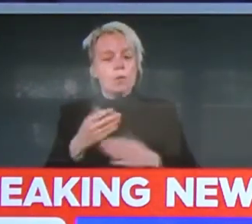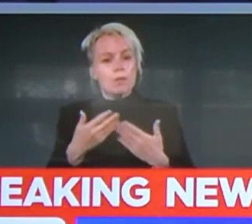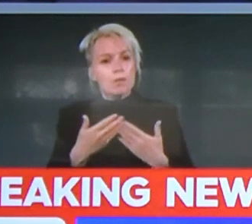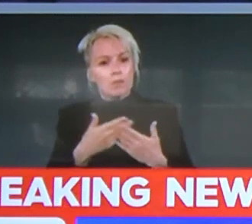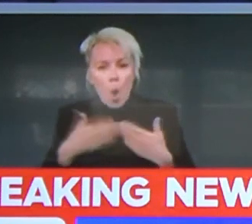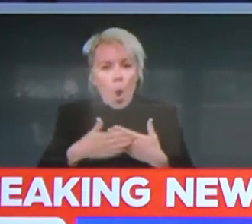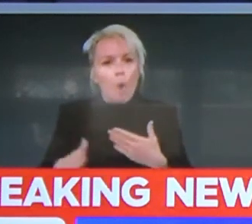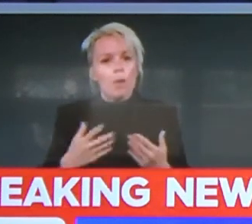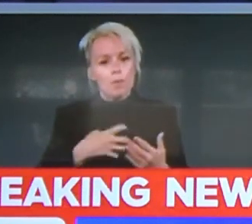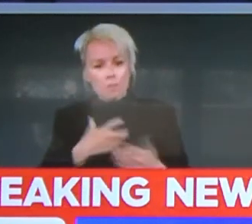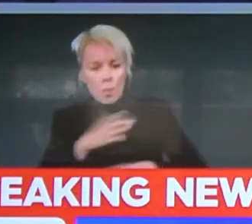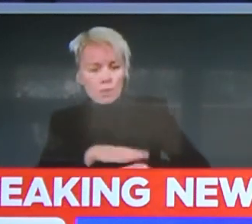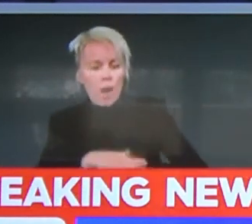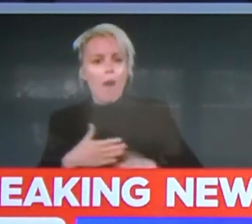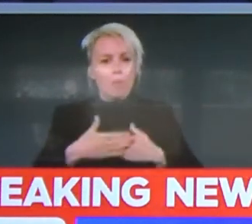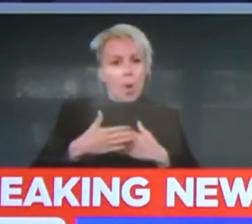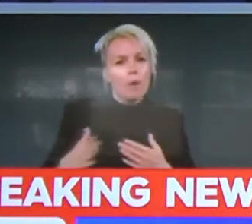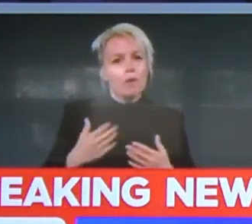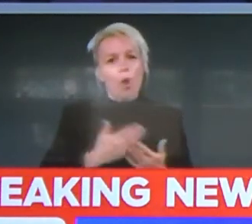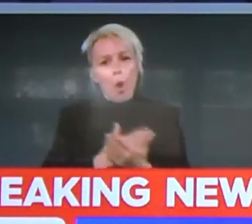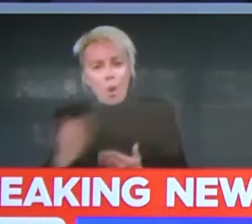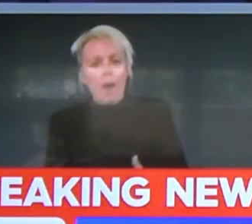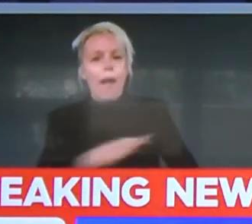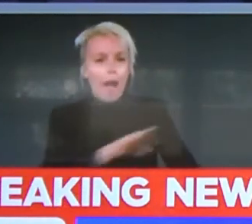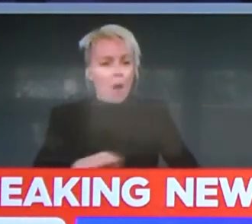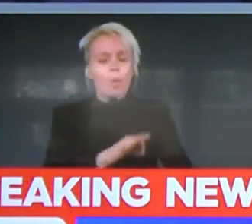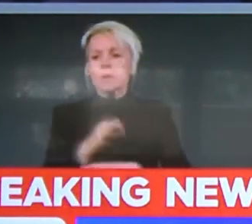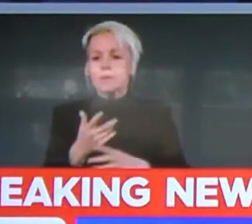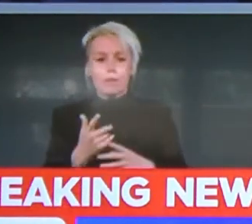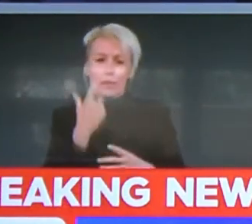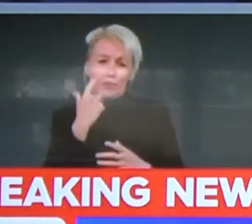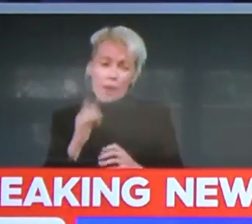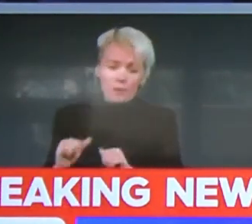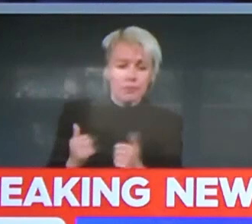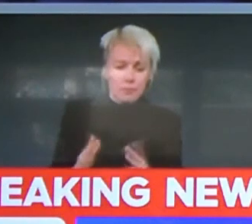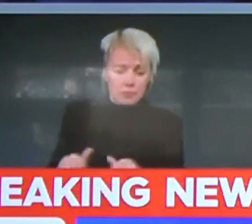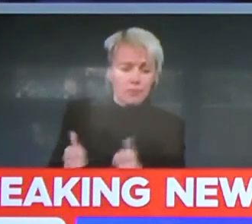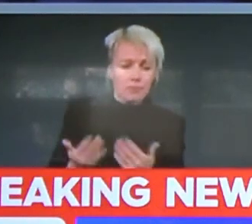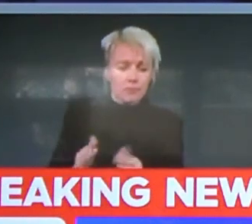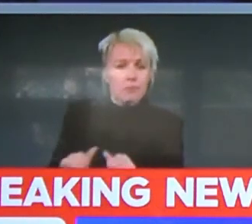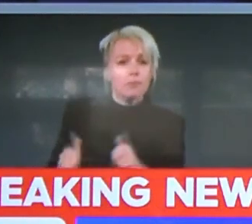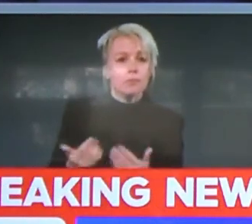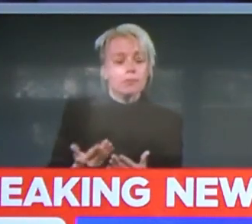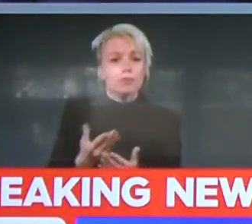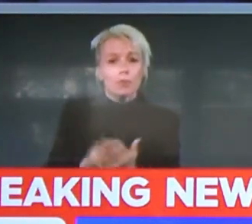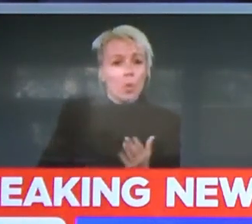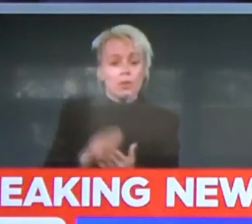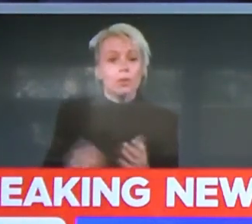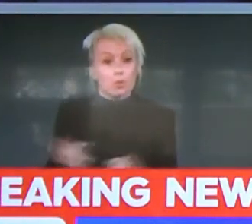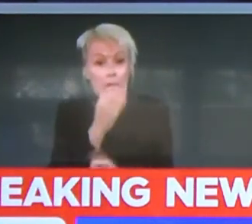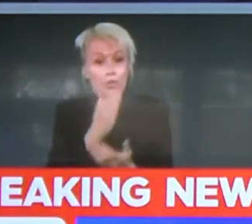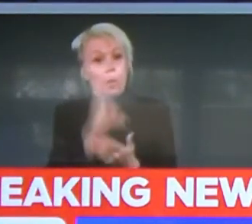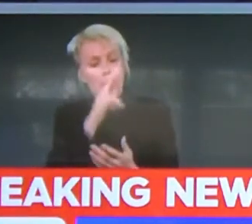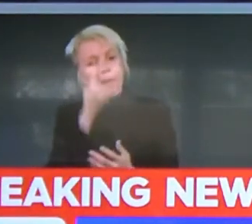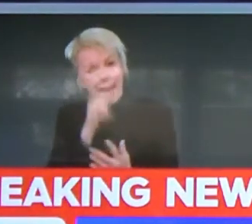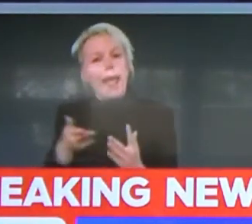the support is there, it will get to you, and it is dated from when you've expressed that intent, and that's all registered and that's taken care of. So